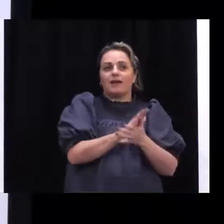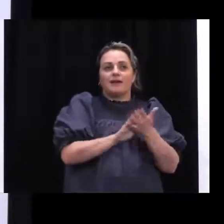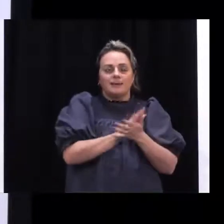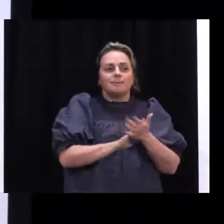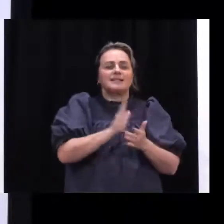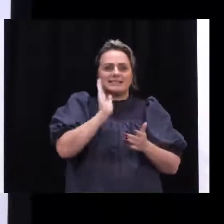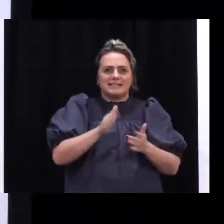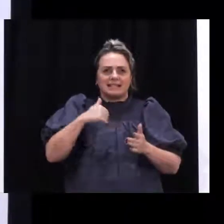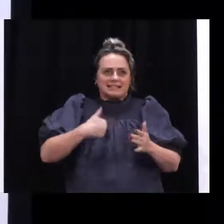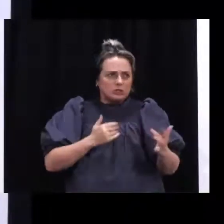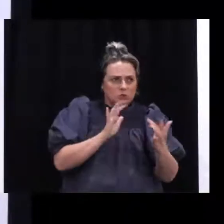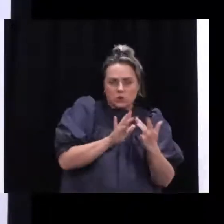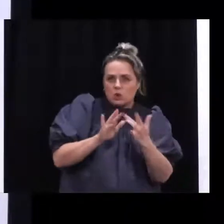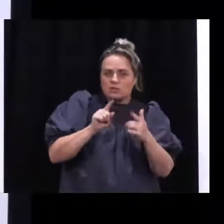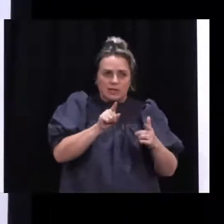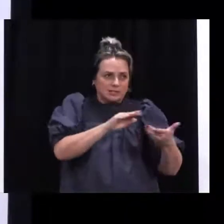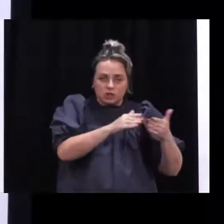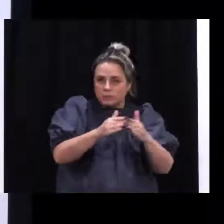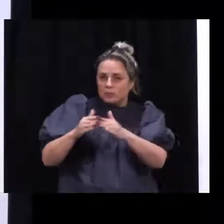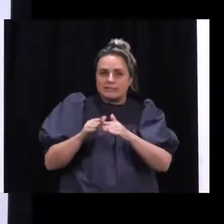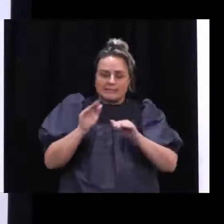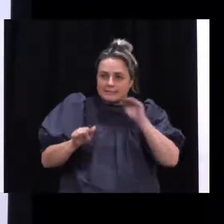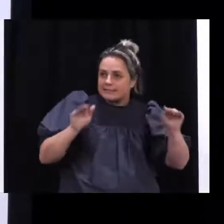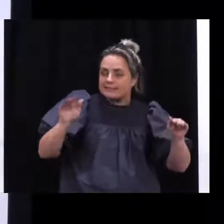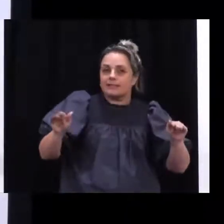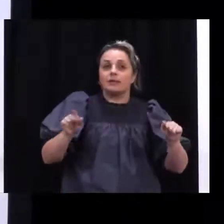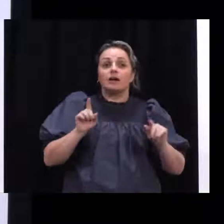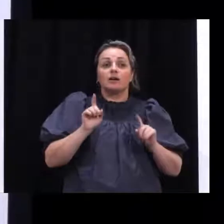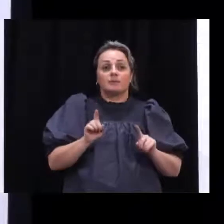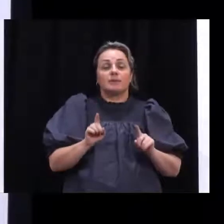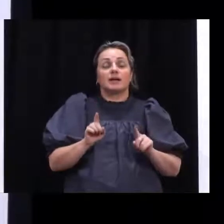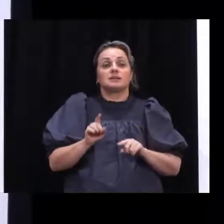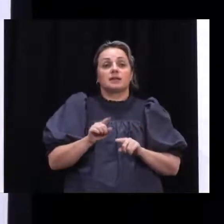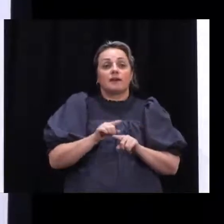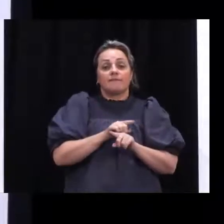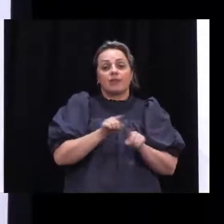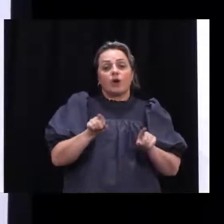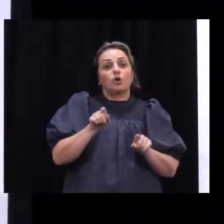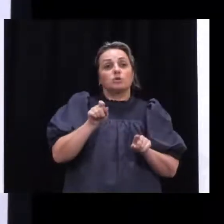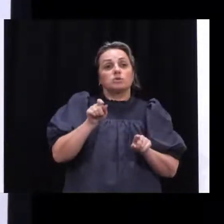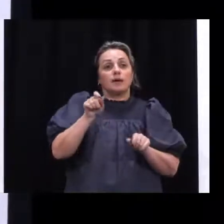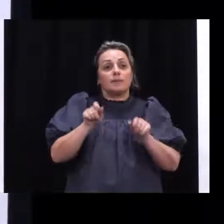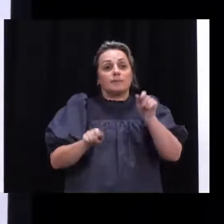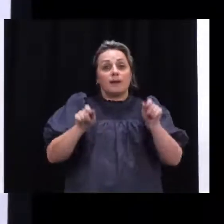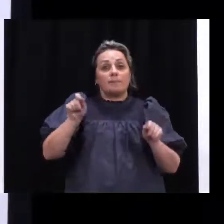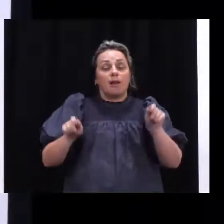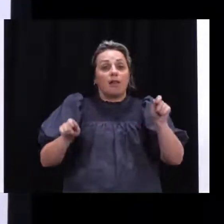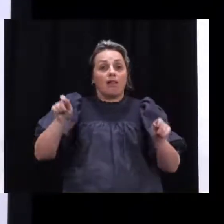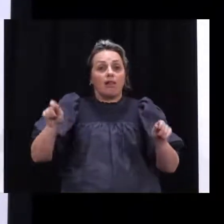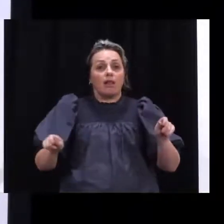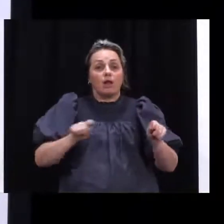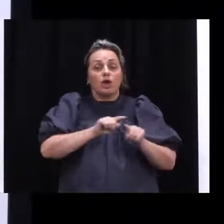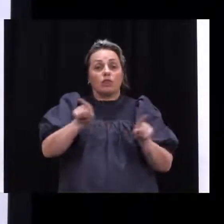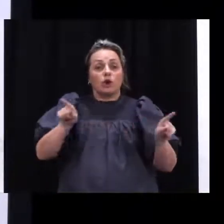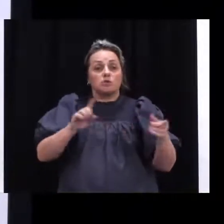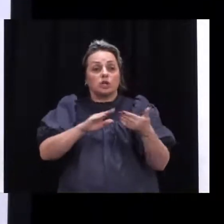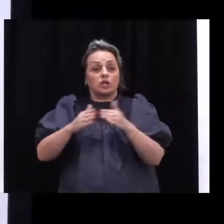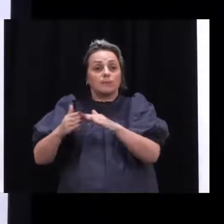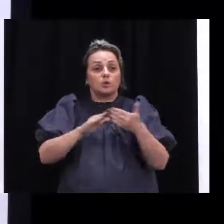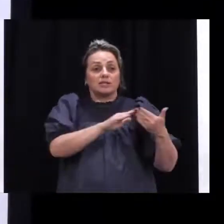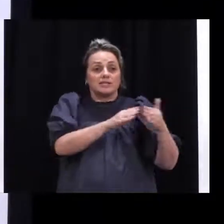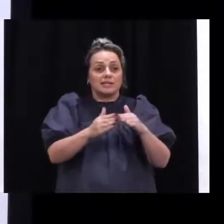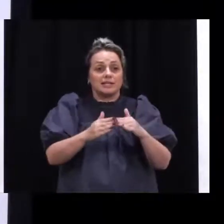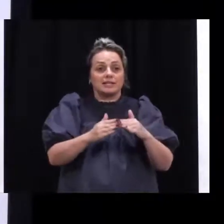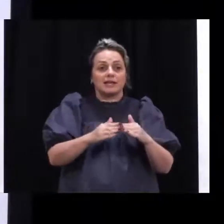although I want to acknowledge that for both of those communities, the age profile is younger, so they would have been underrepresented in some of the older